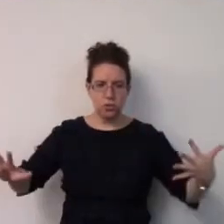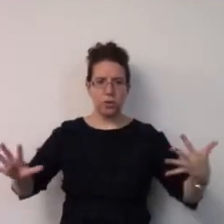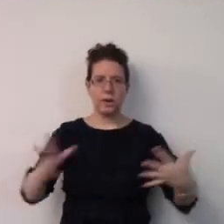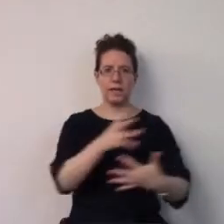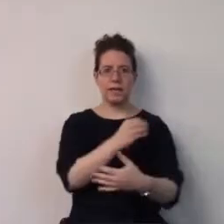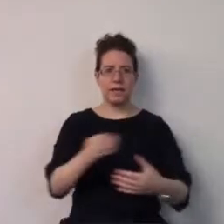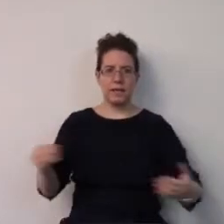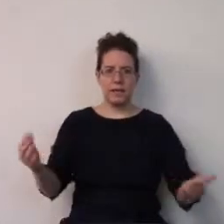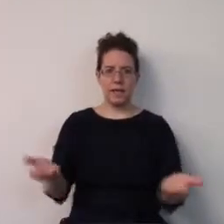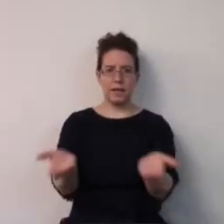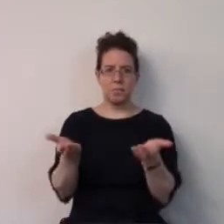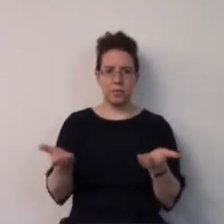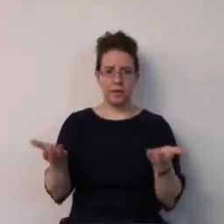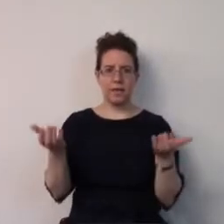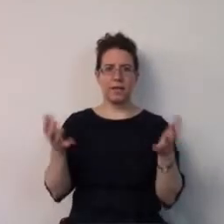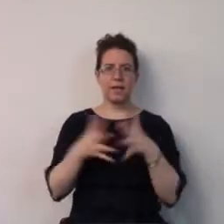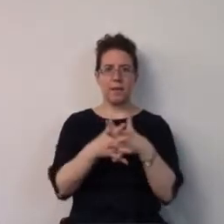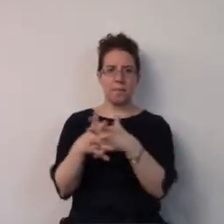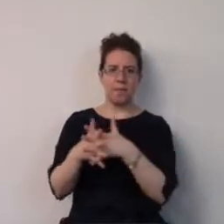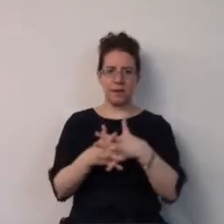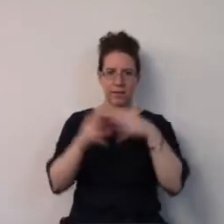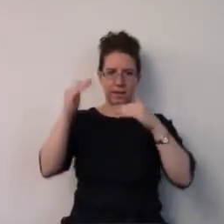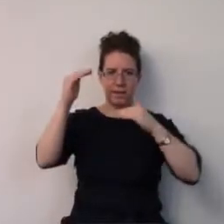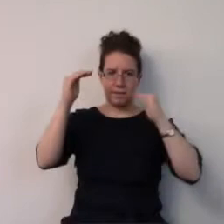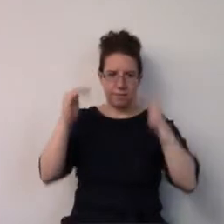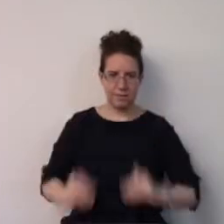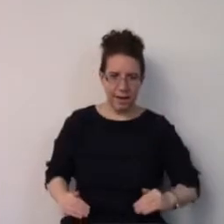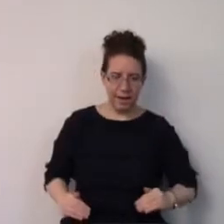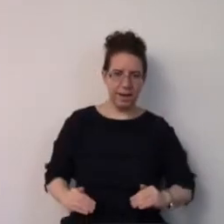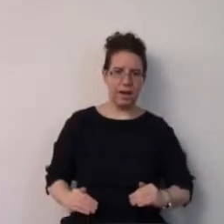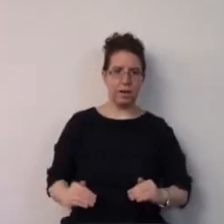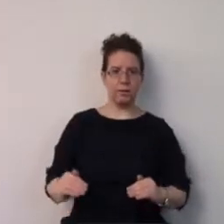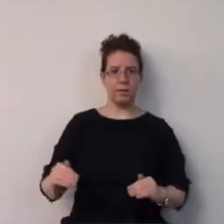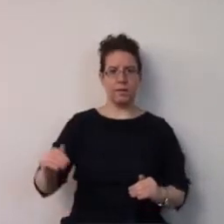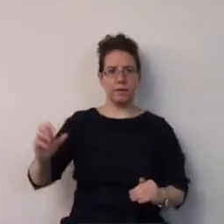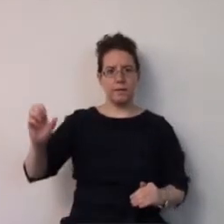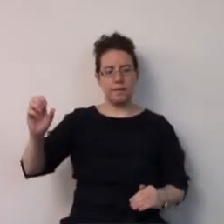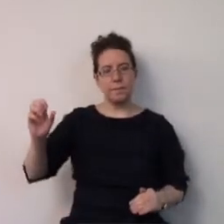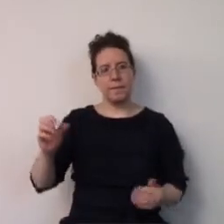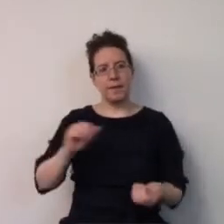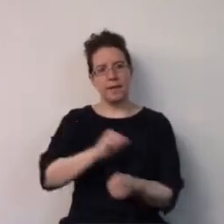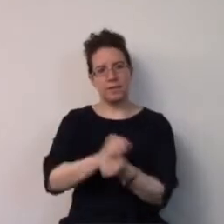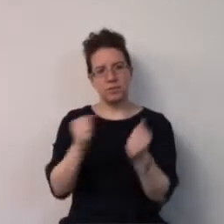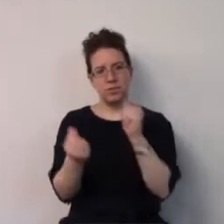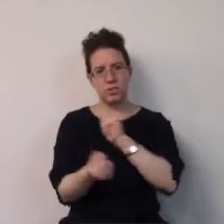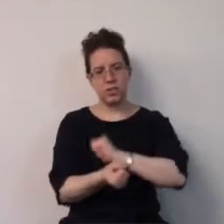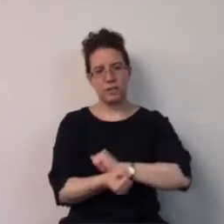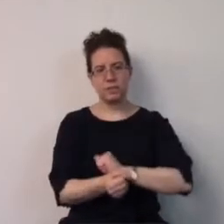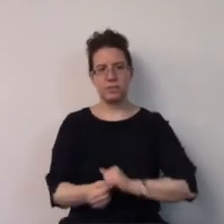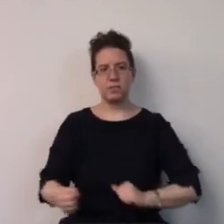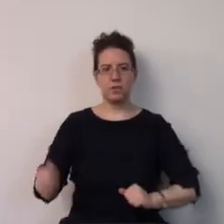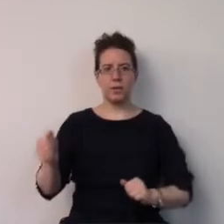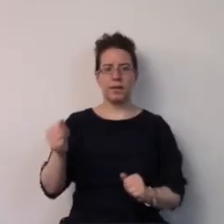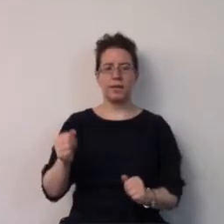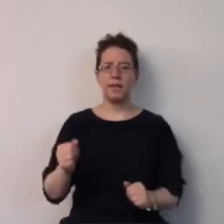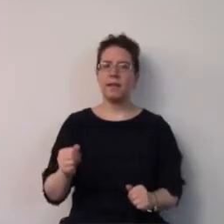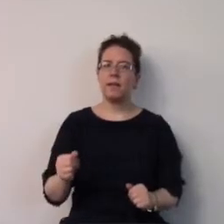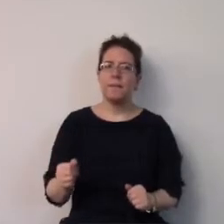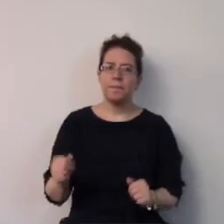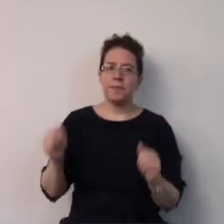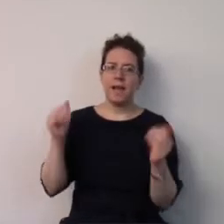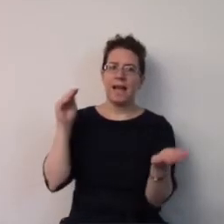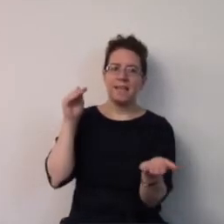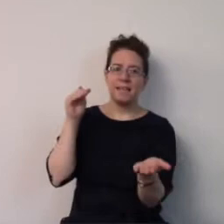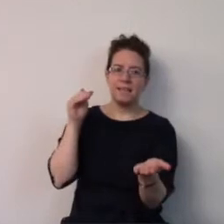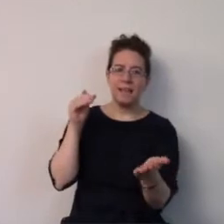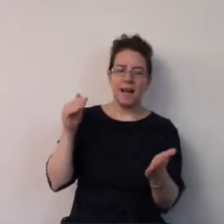the truth. But we need to pray. We need to fast. Yes. We need to repent for our nation and say, God, bring us